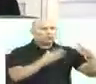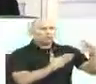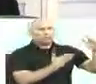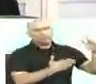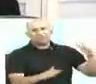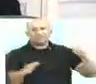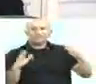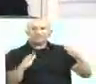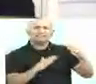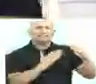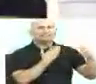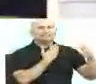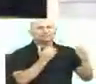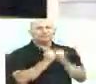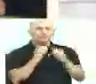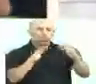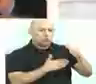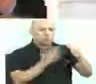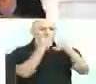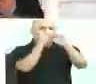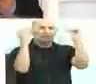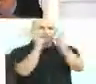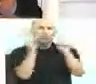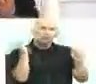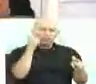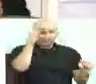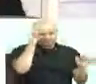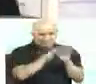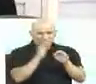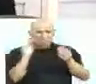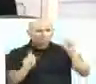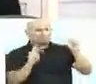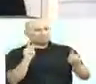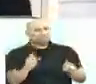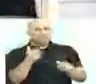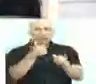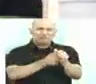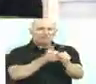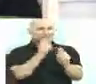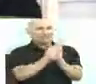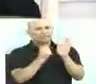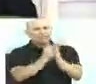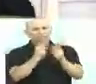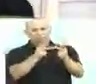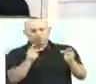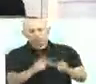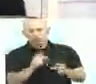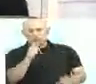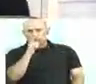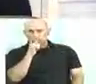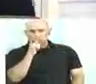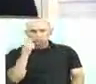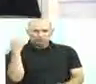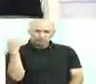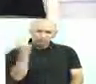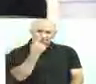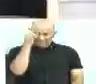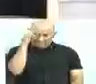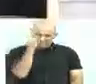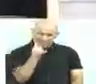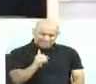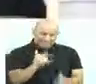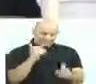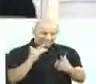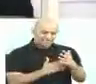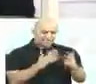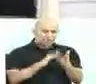with the choirs of heaven and with all the faithful of every time and place who forever sing to the glory of